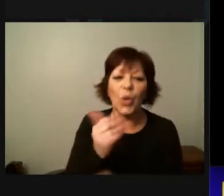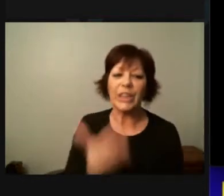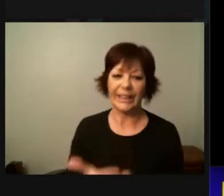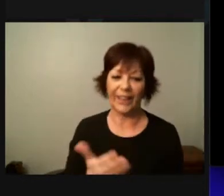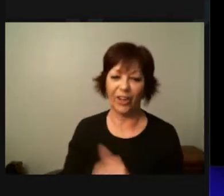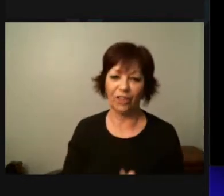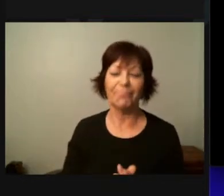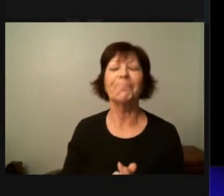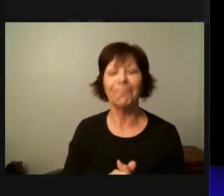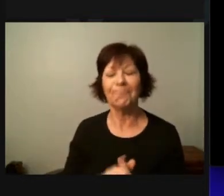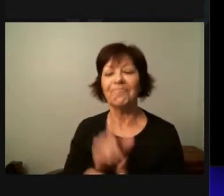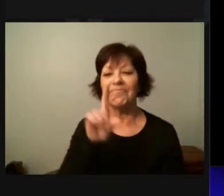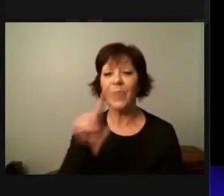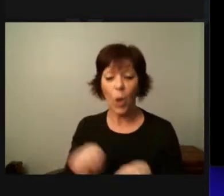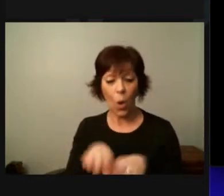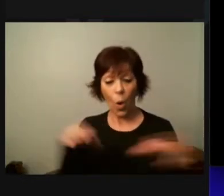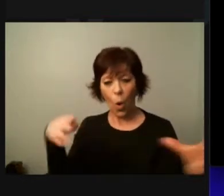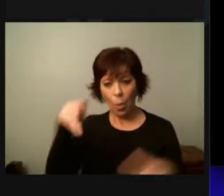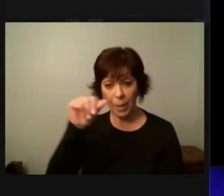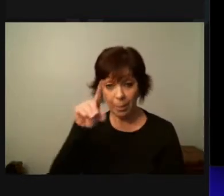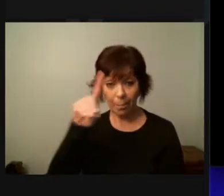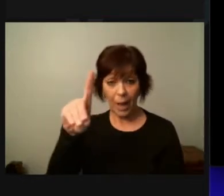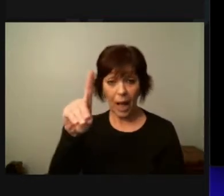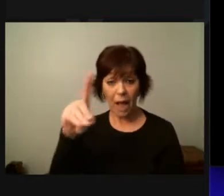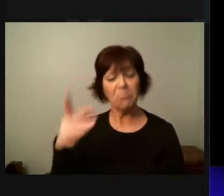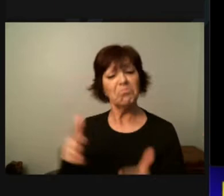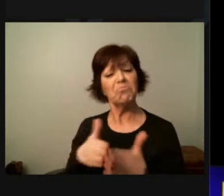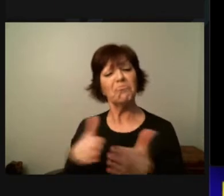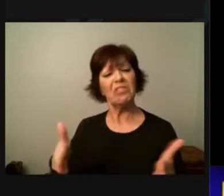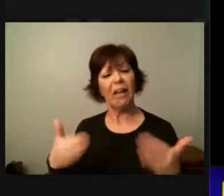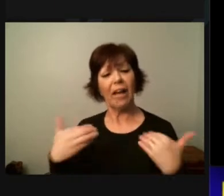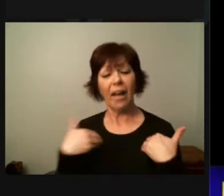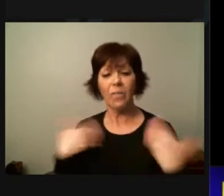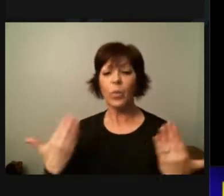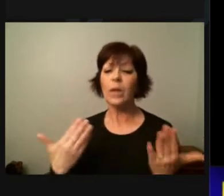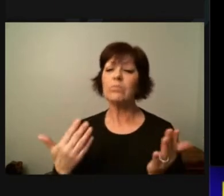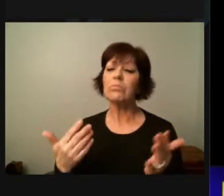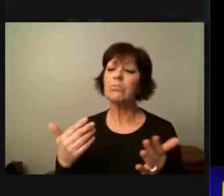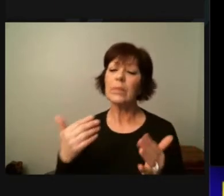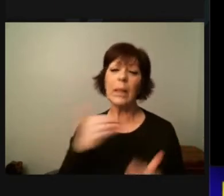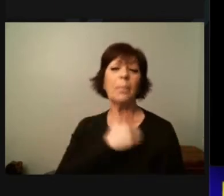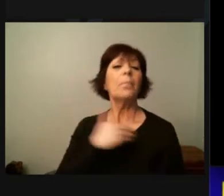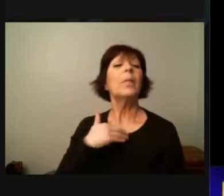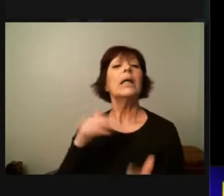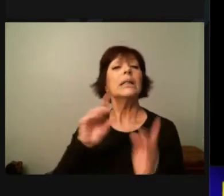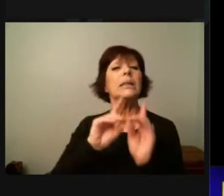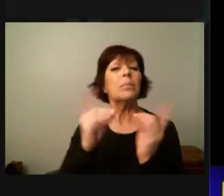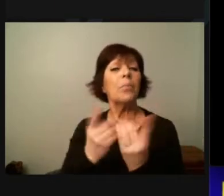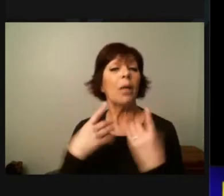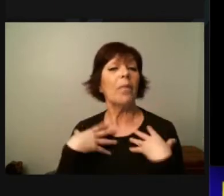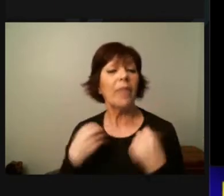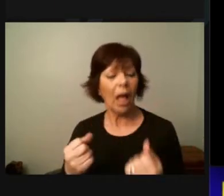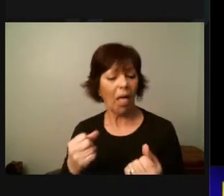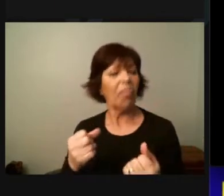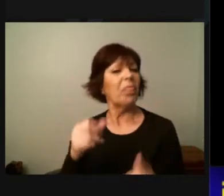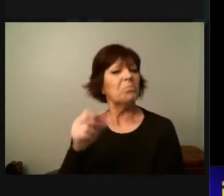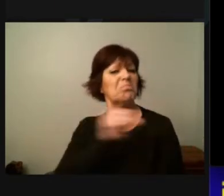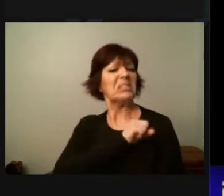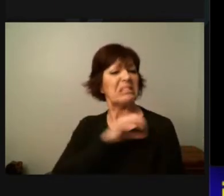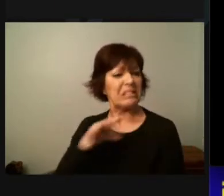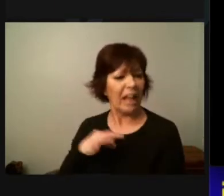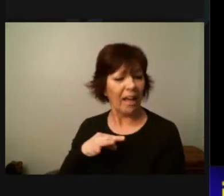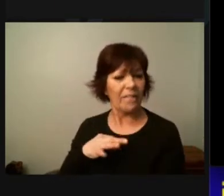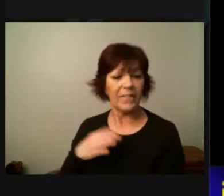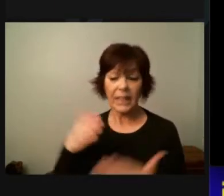pods? The open pods generally include members of the Department of Health, public health personnel. Here in